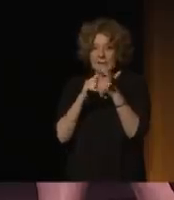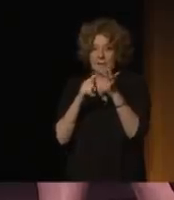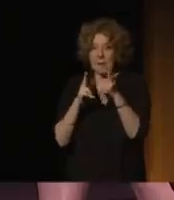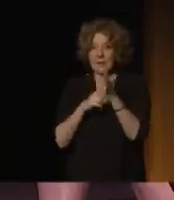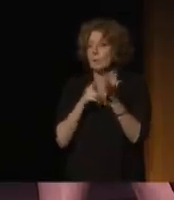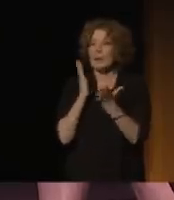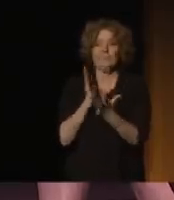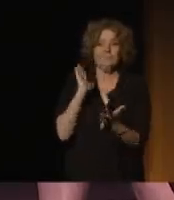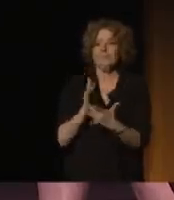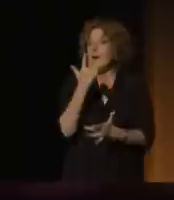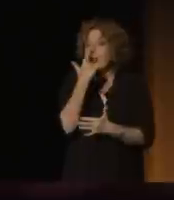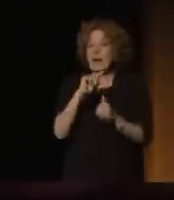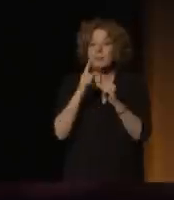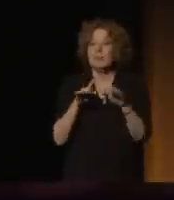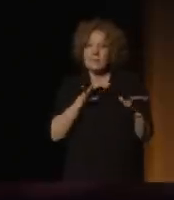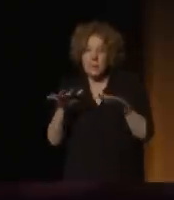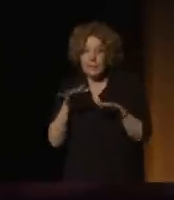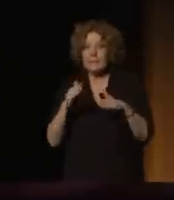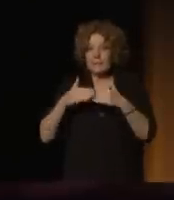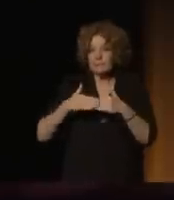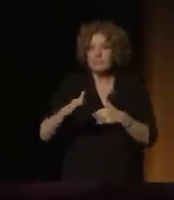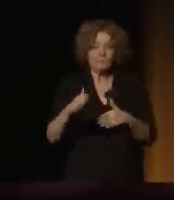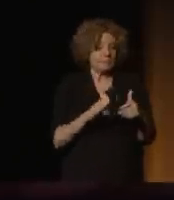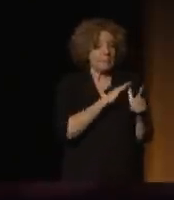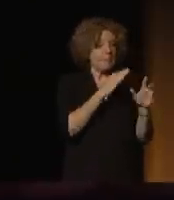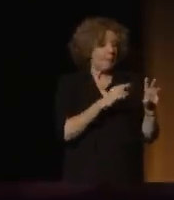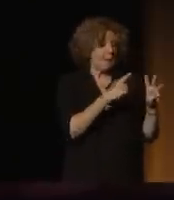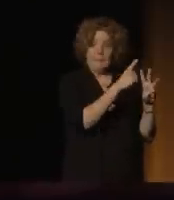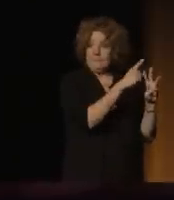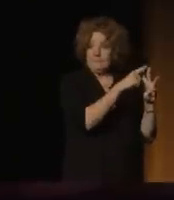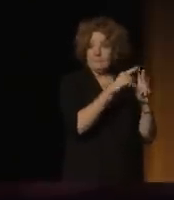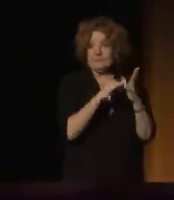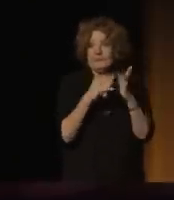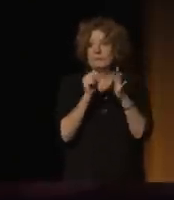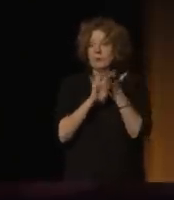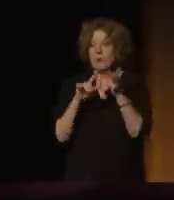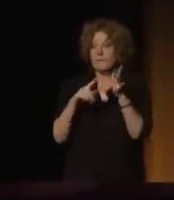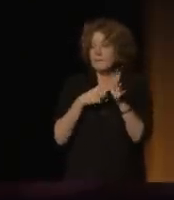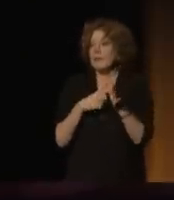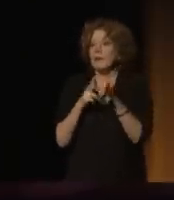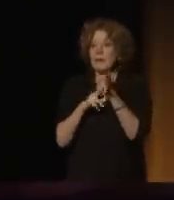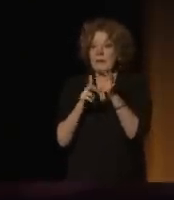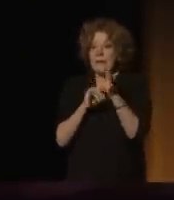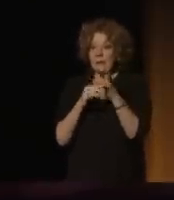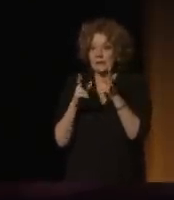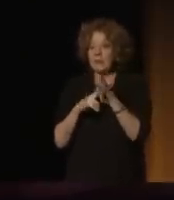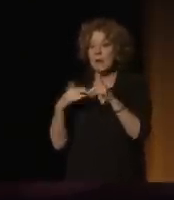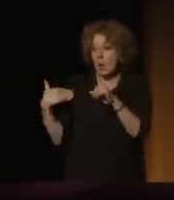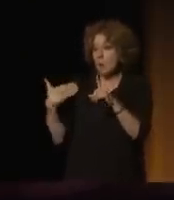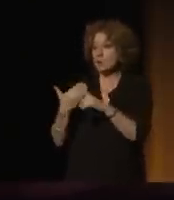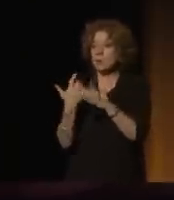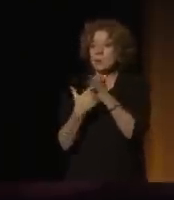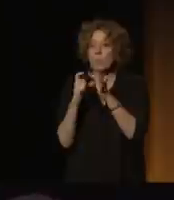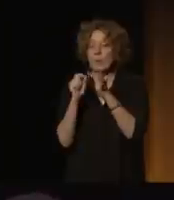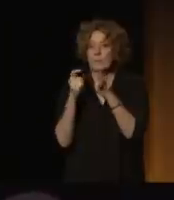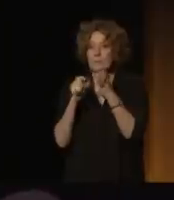then. Sophia Nelson is a long-term moderate Republican, as we've discussed before,